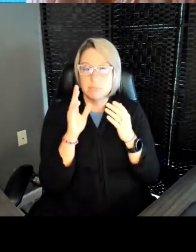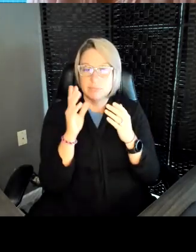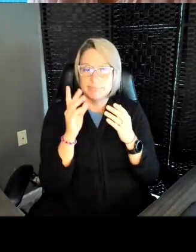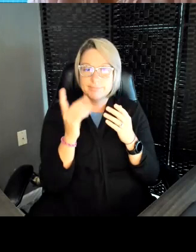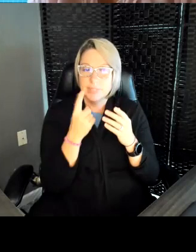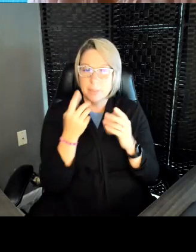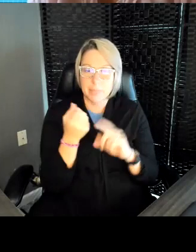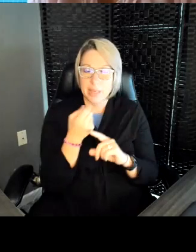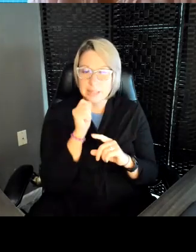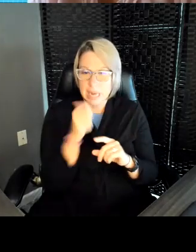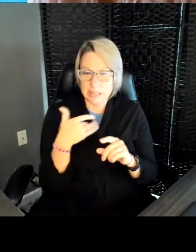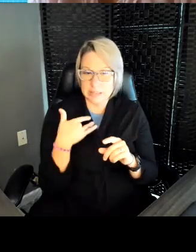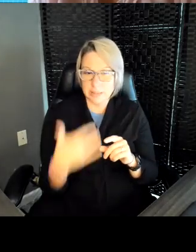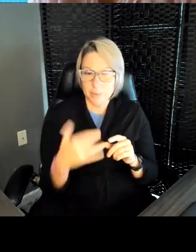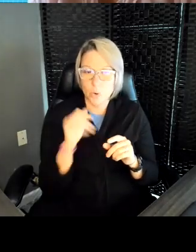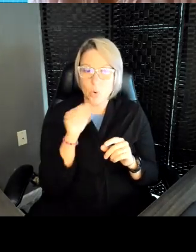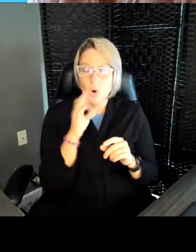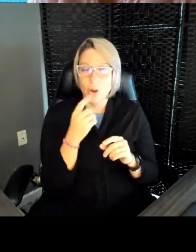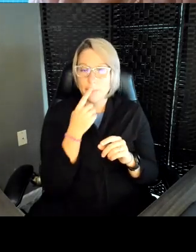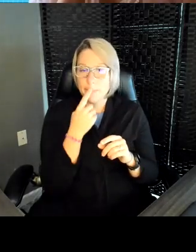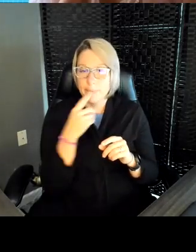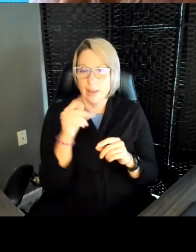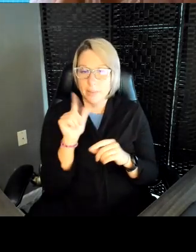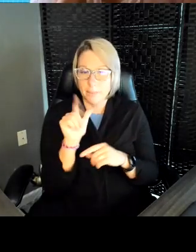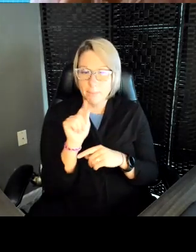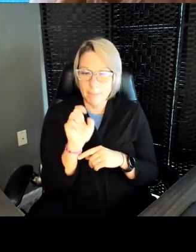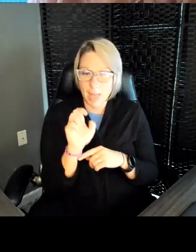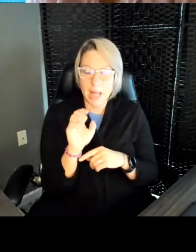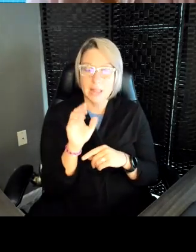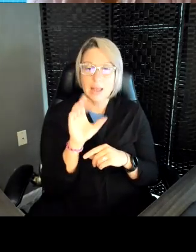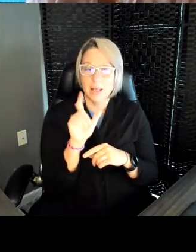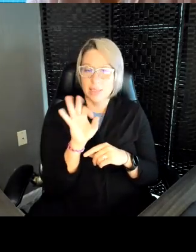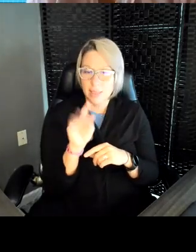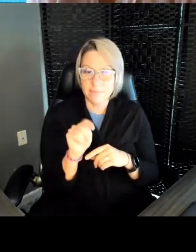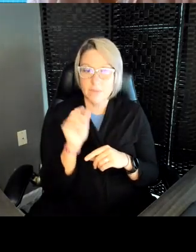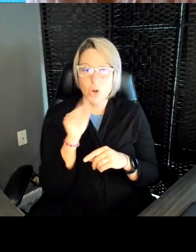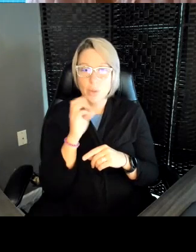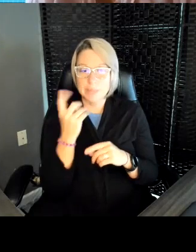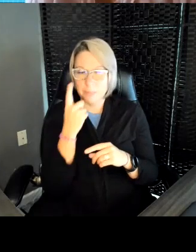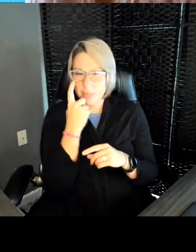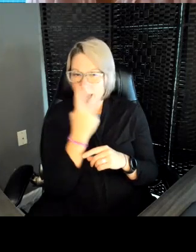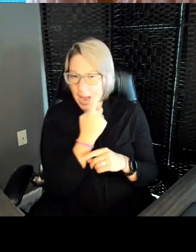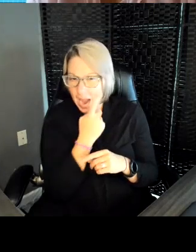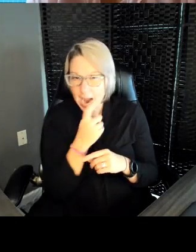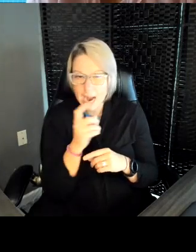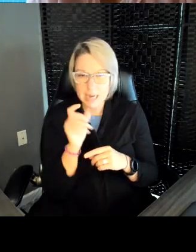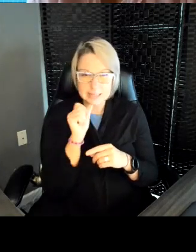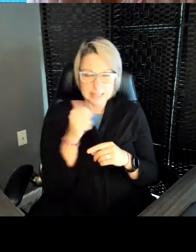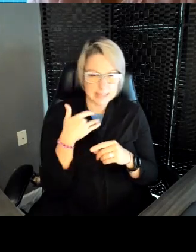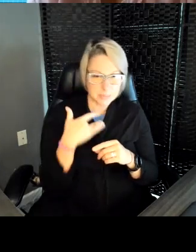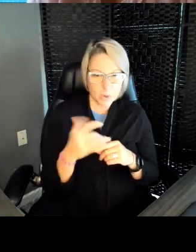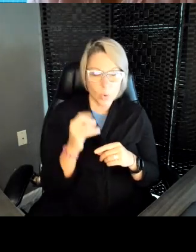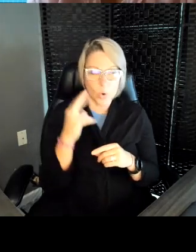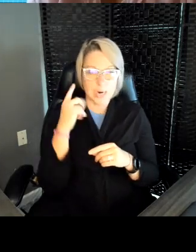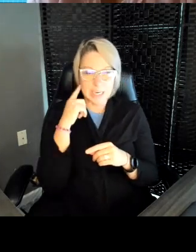be something about the face with the eyes. There could be something with the ears. So is there something around the face that starts to tell